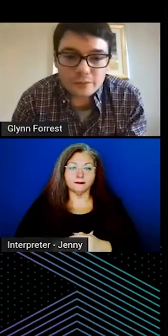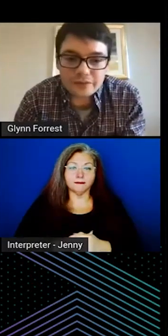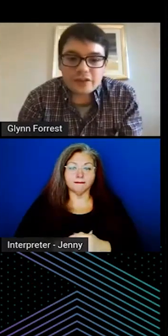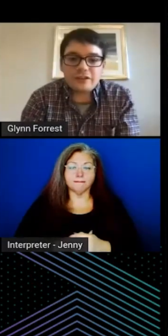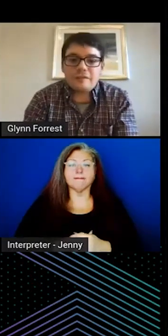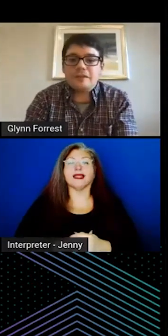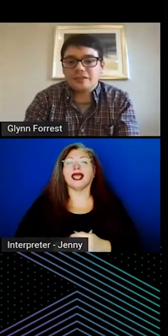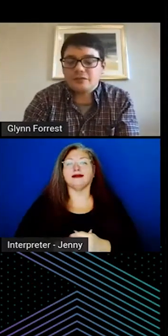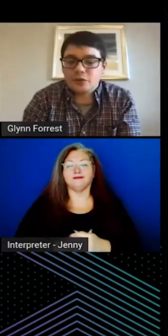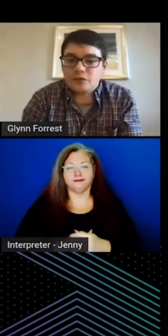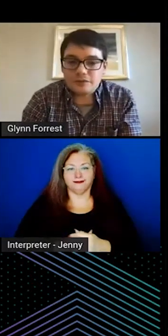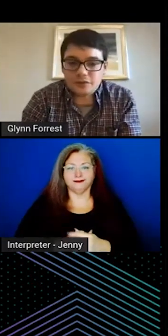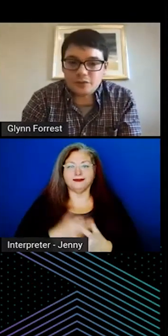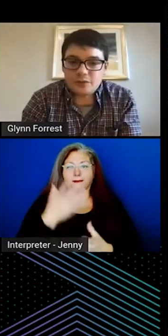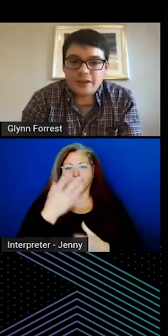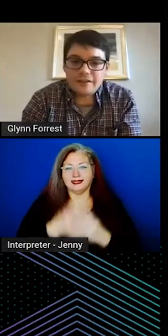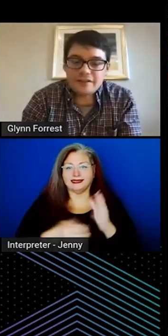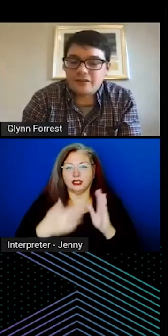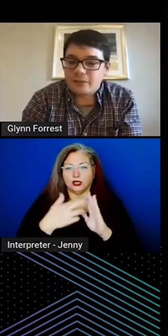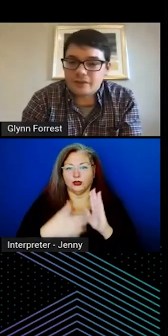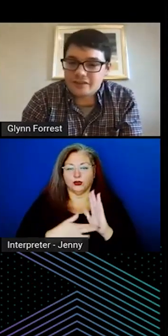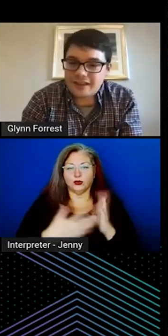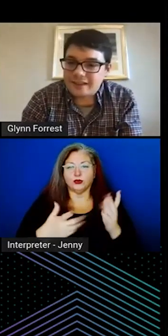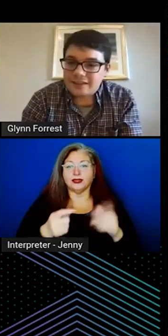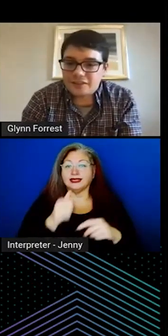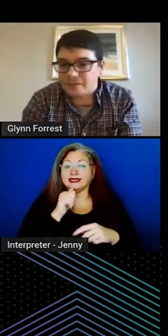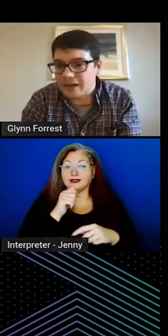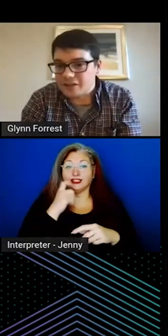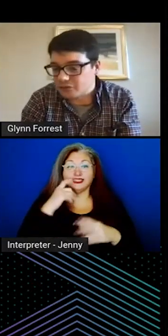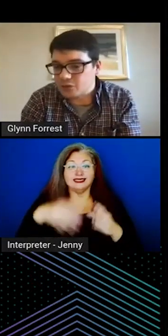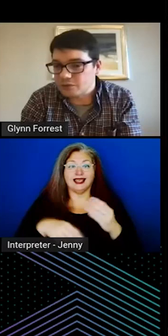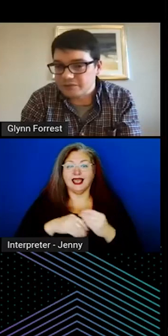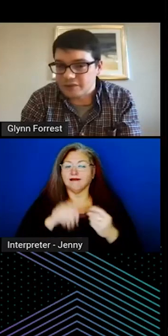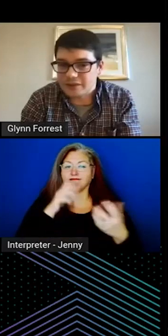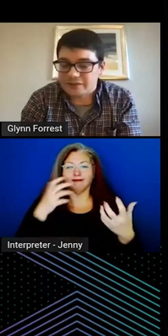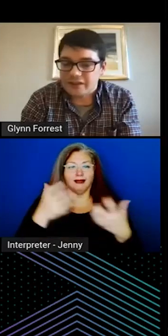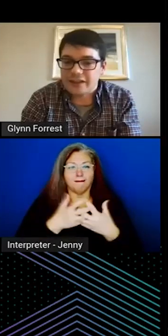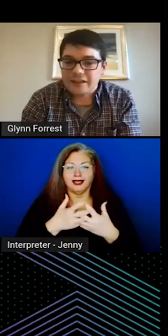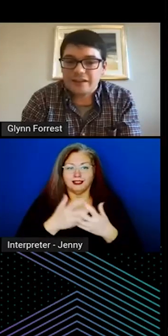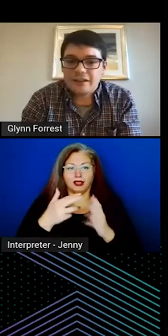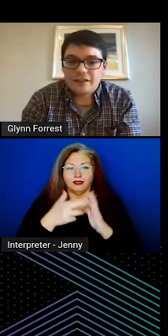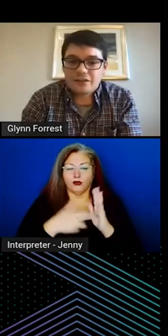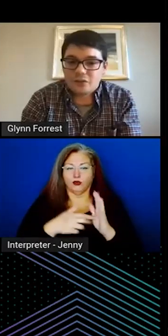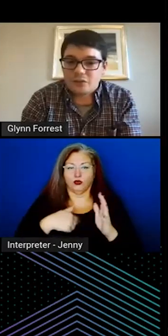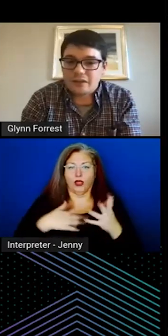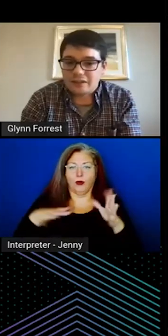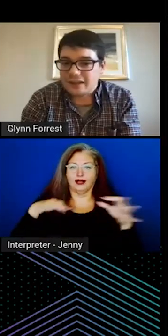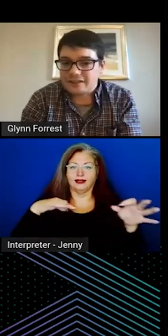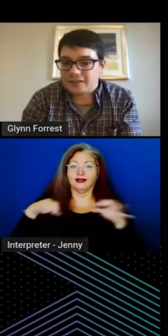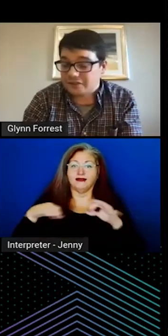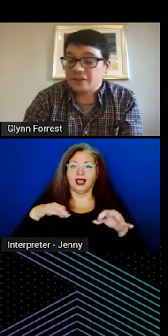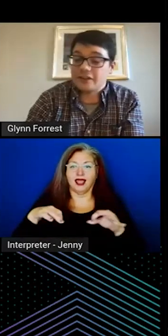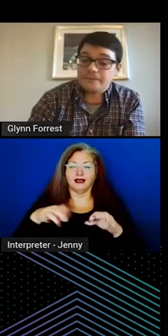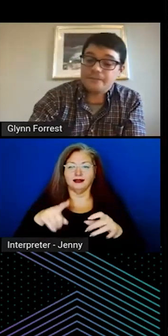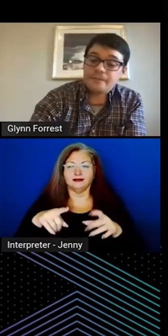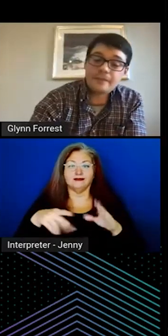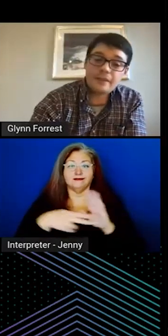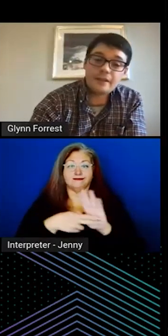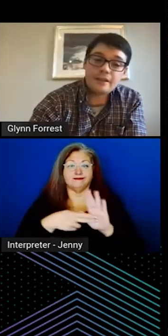Oh, we've got a missing rule. So the secret we just added doesn't match a rule that we defined. So it's classed as a